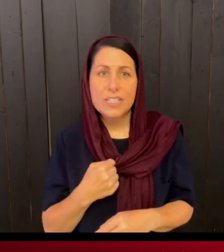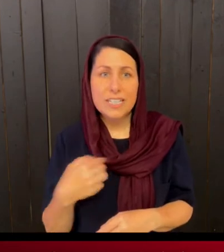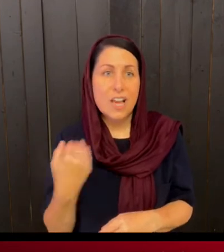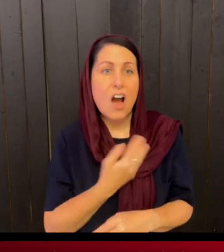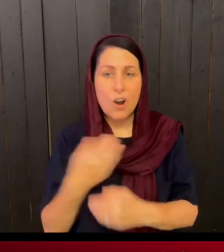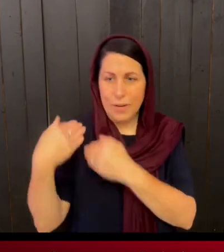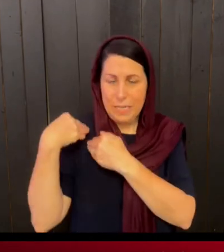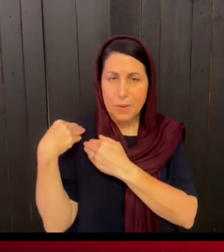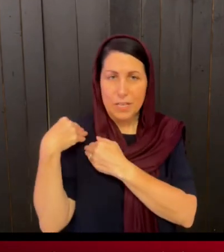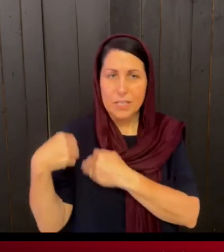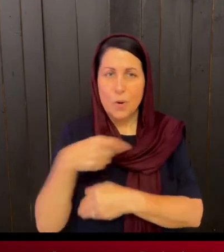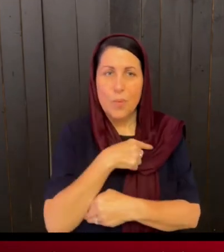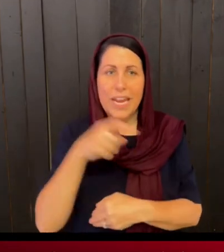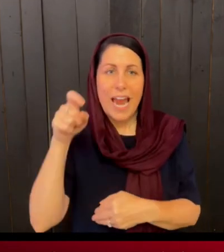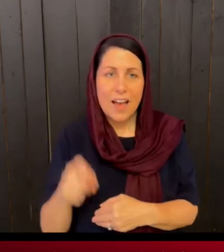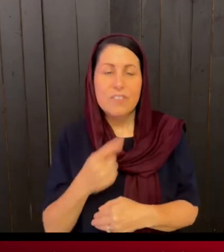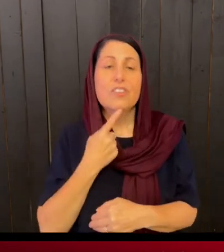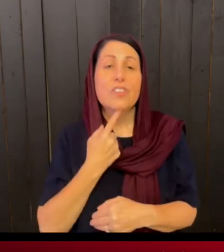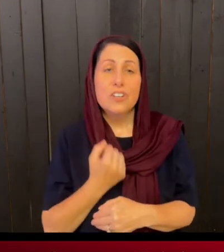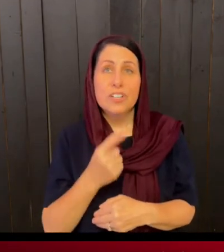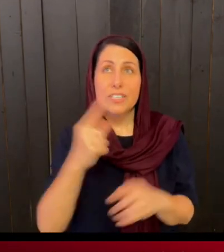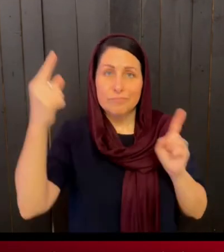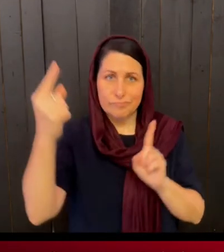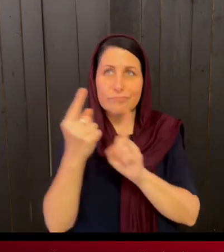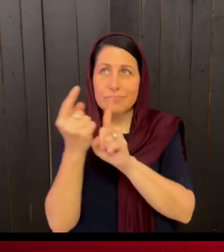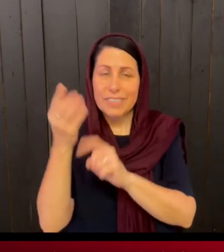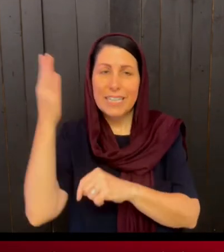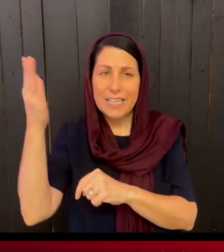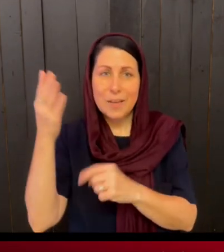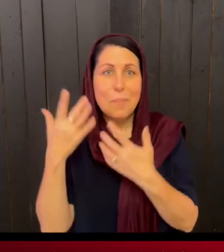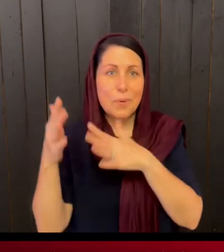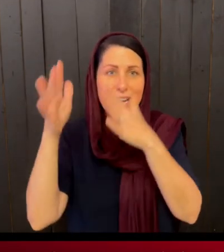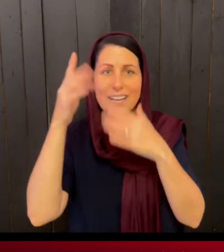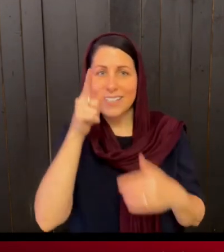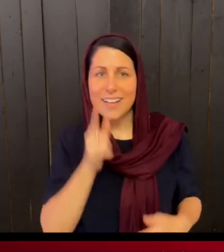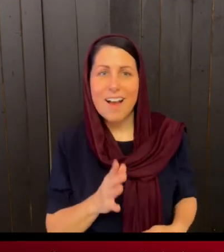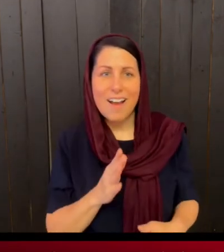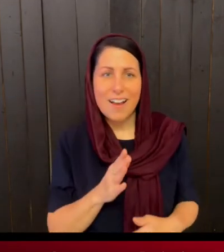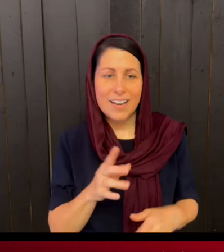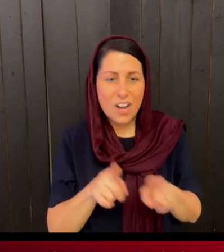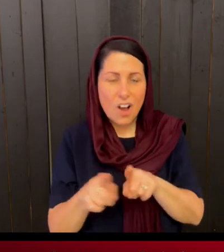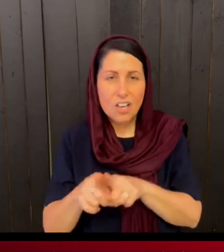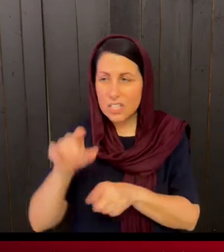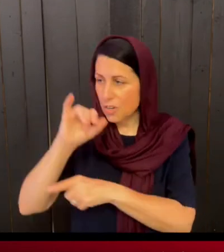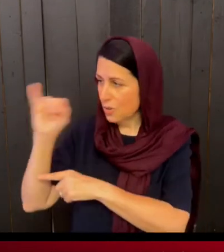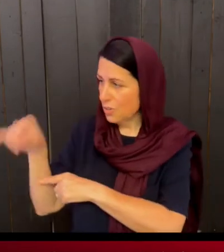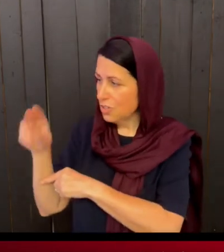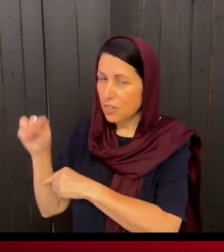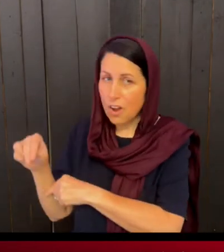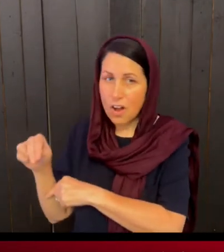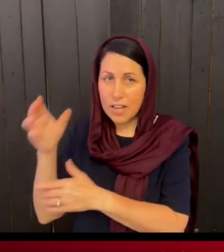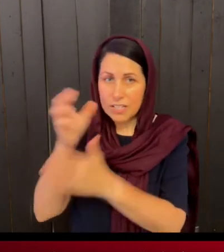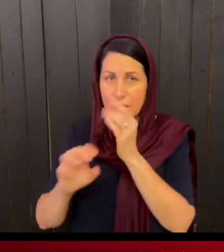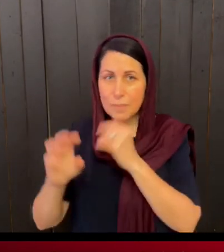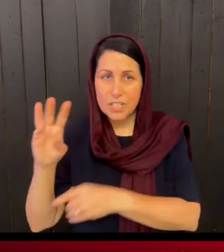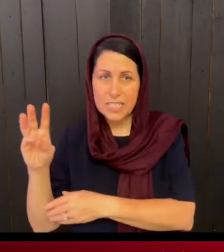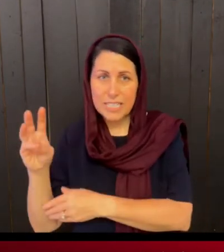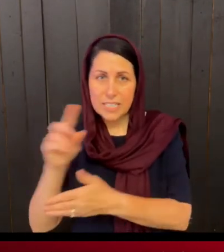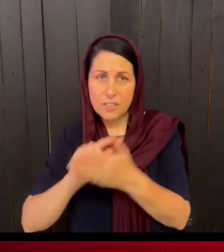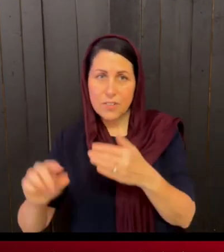him. Praise God. And then also John, could you go to John 6,